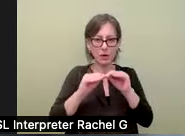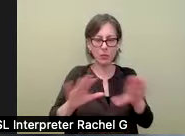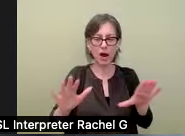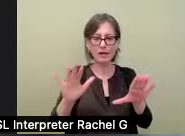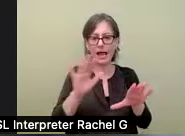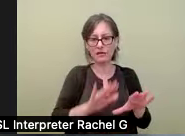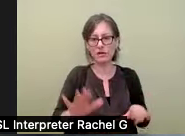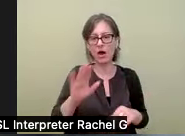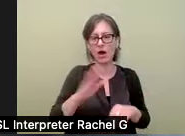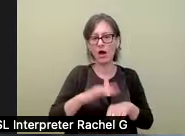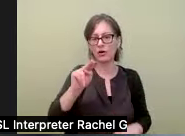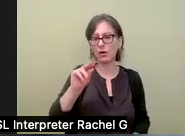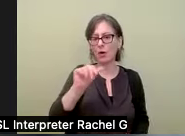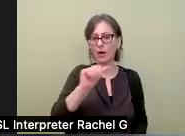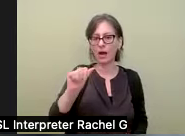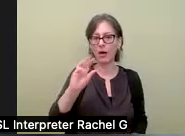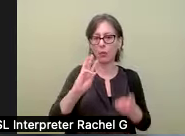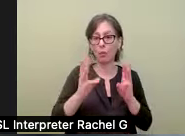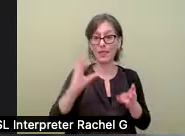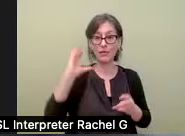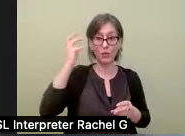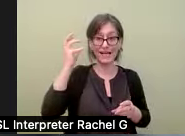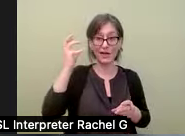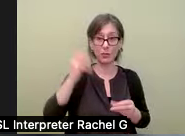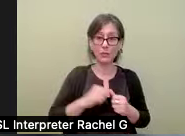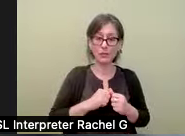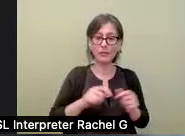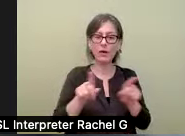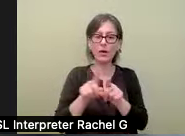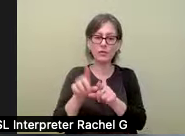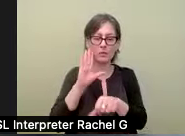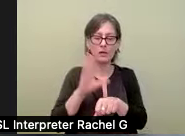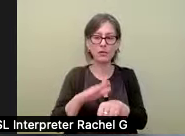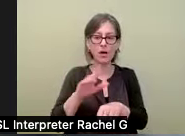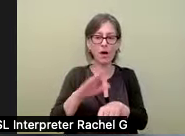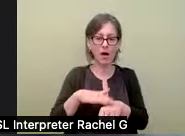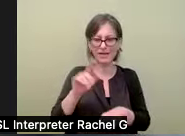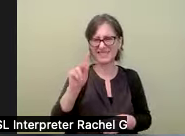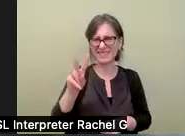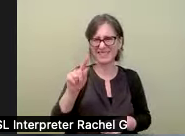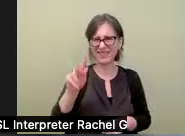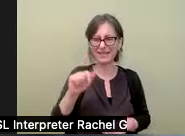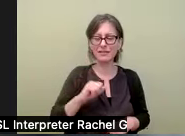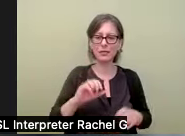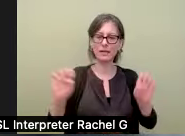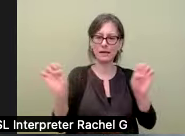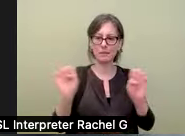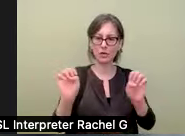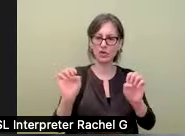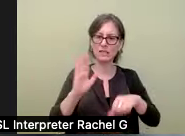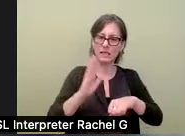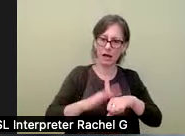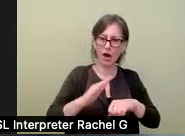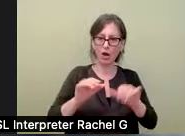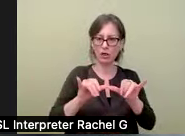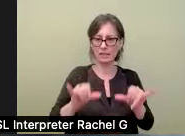weather radio. They will also be alerted on the television, so the emergency alert system will be activated